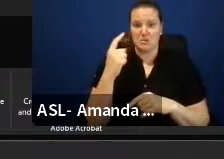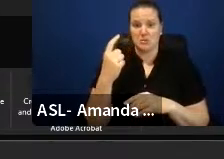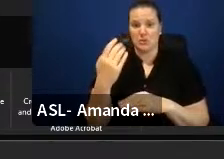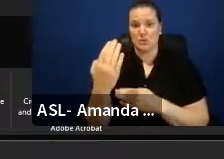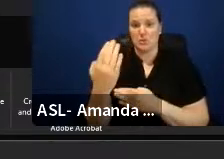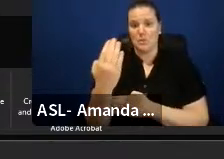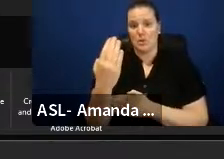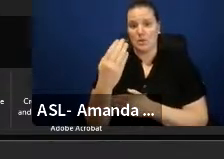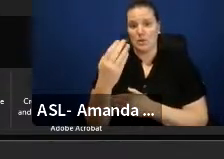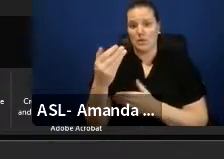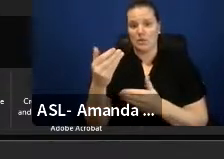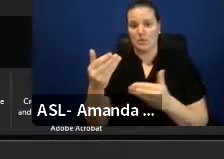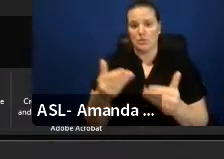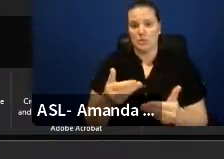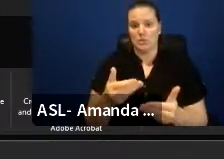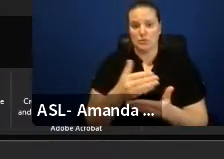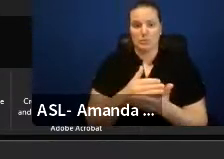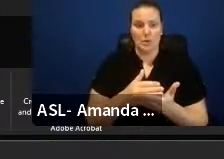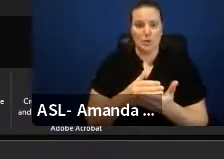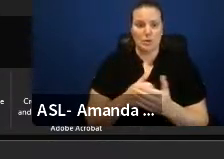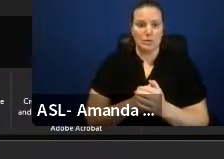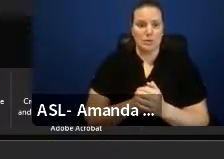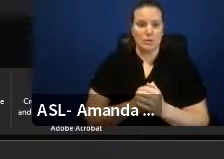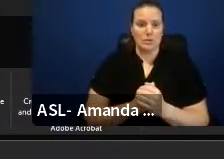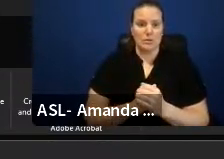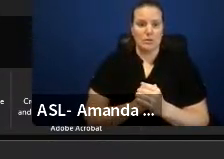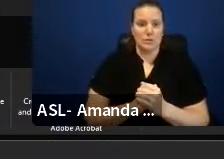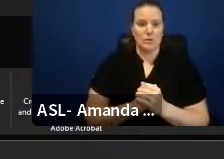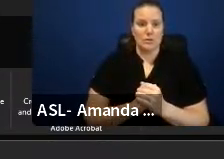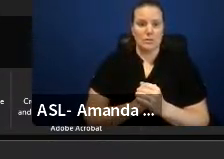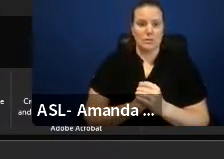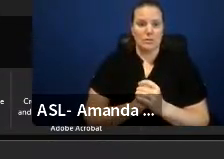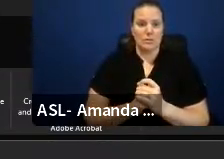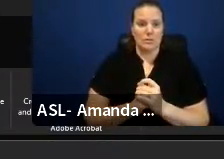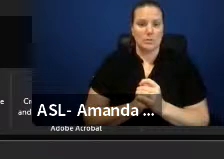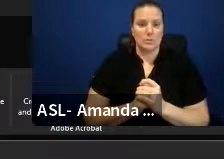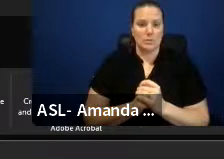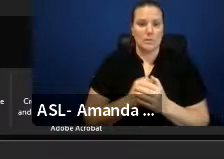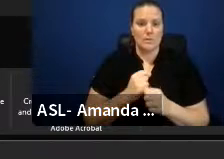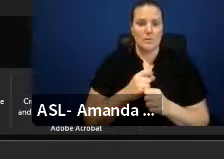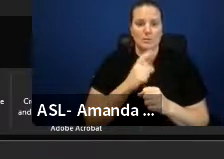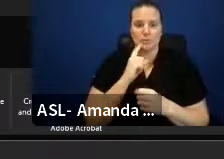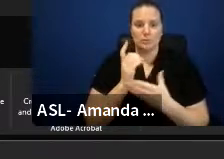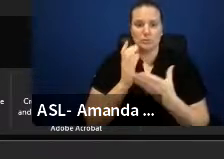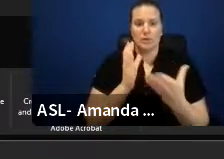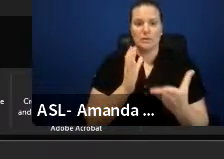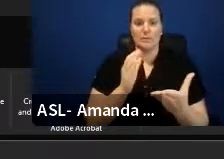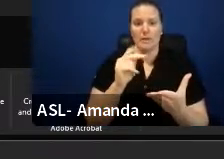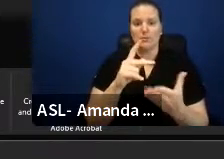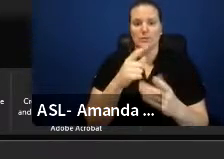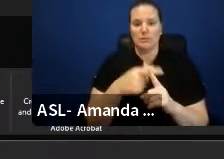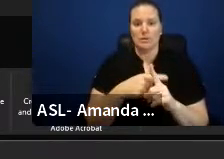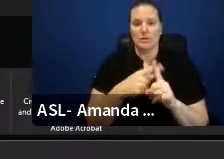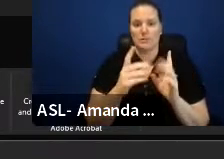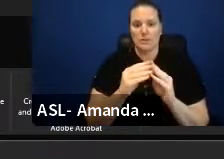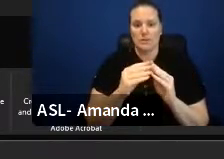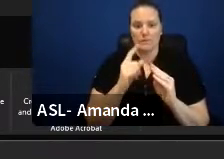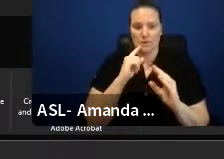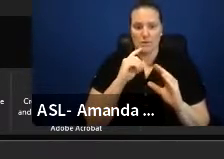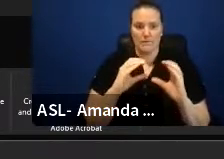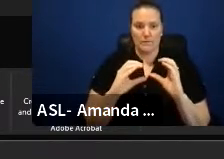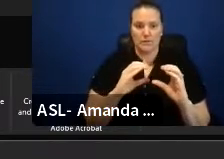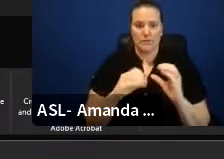the introduction section. So we'll make sure this gets taken back to our monthly meeting for a